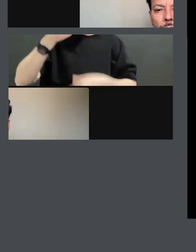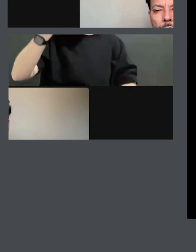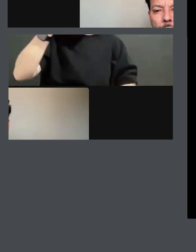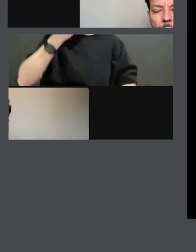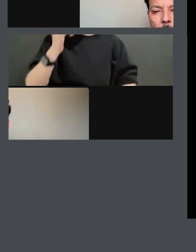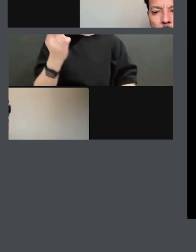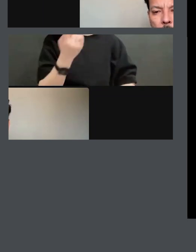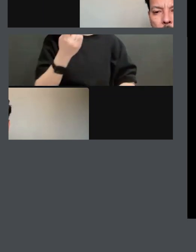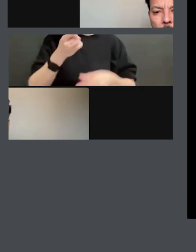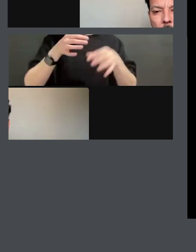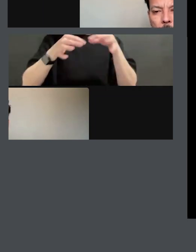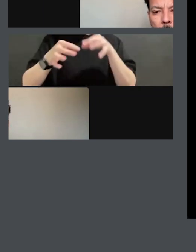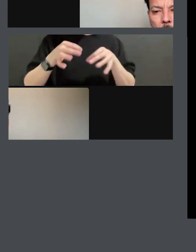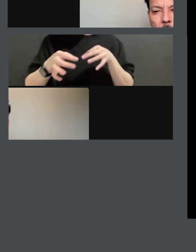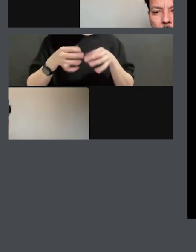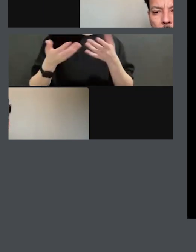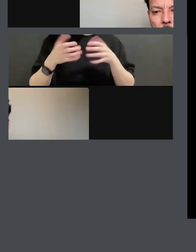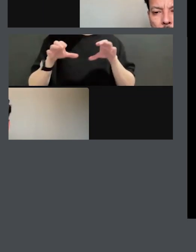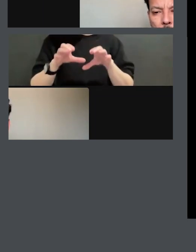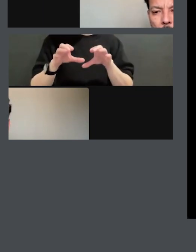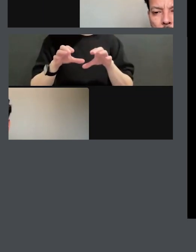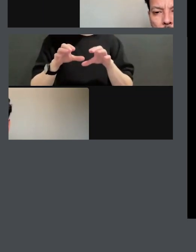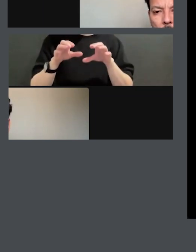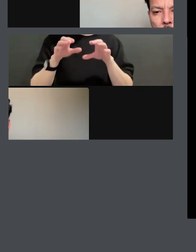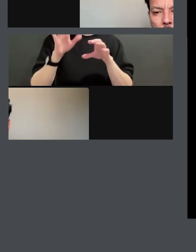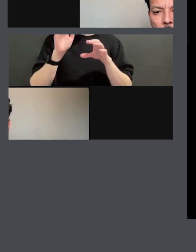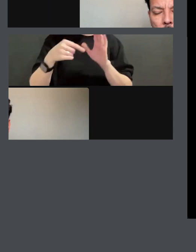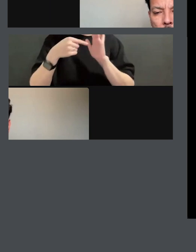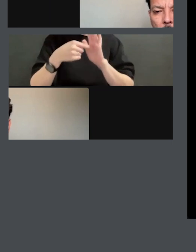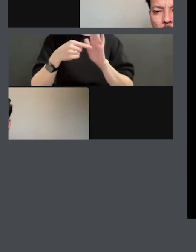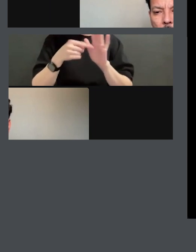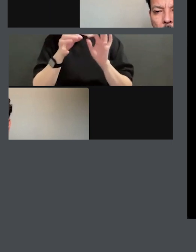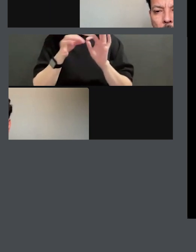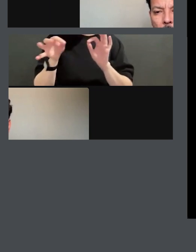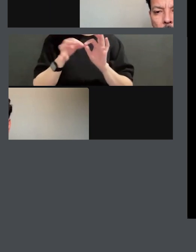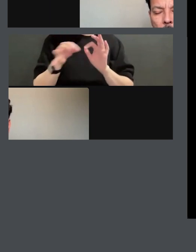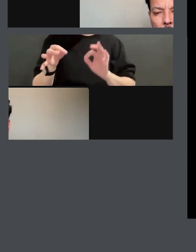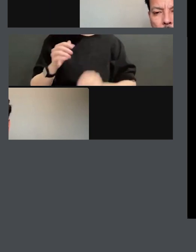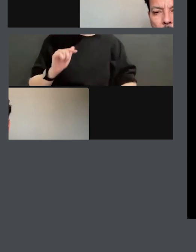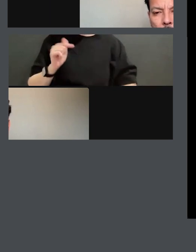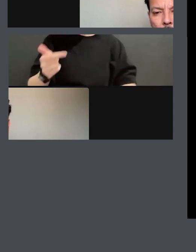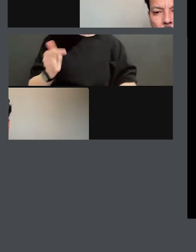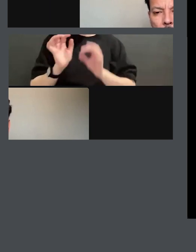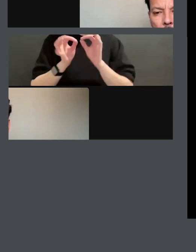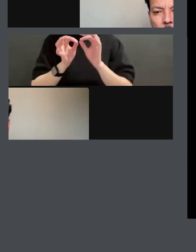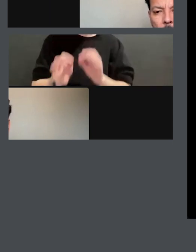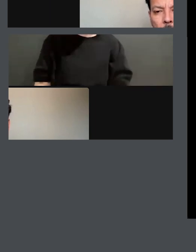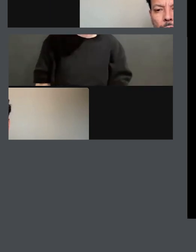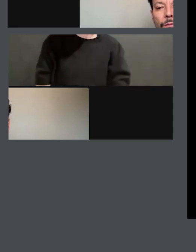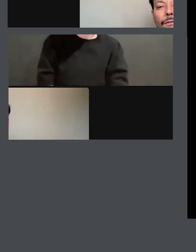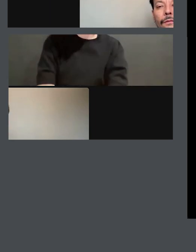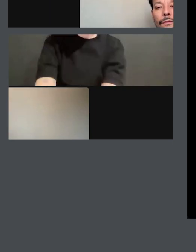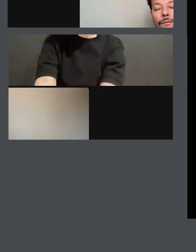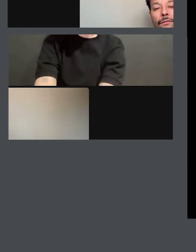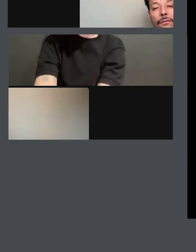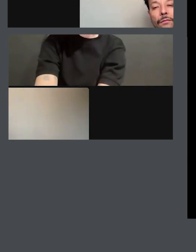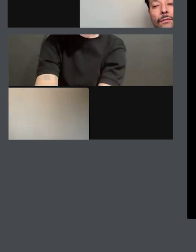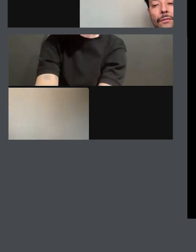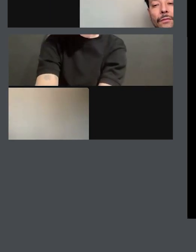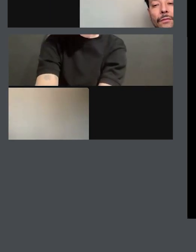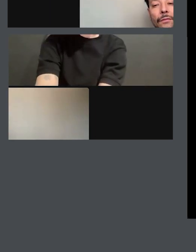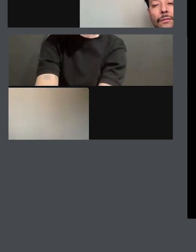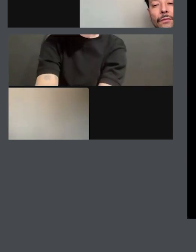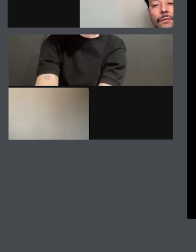to do, etc. These are the examples. There was also a behind